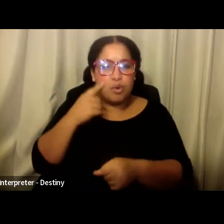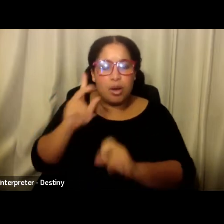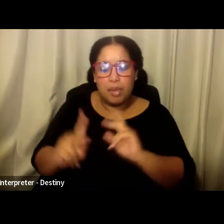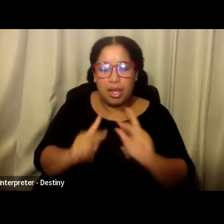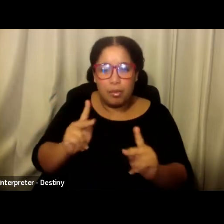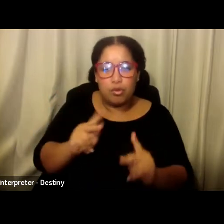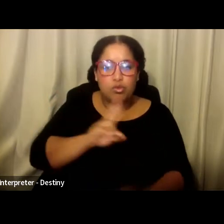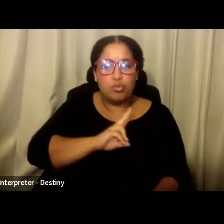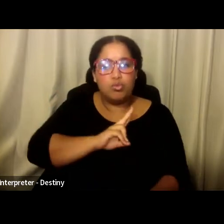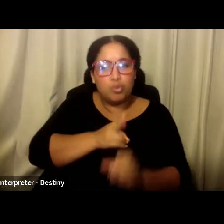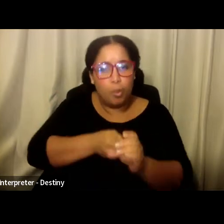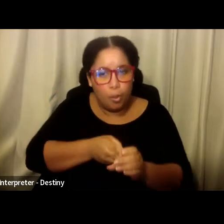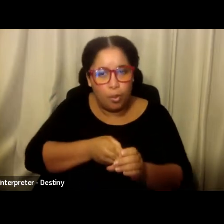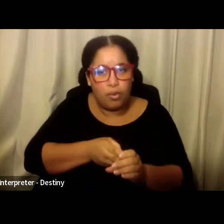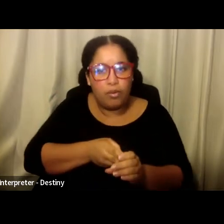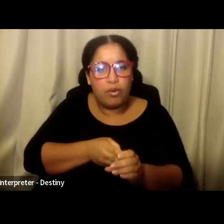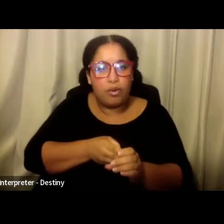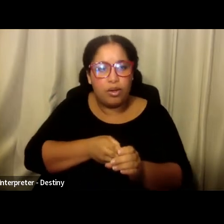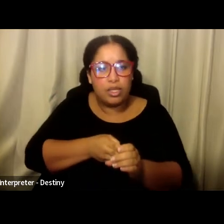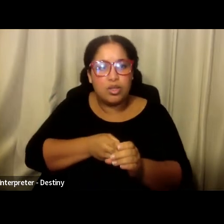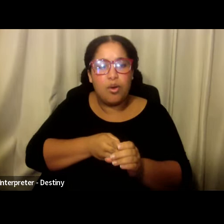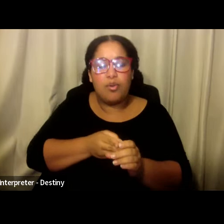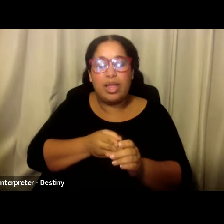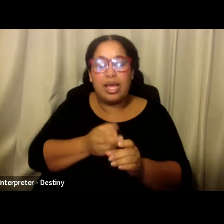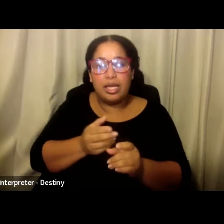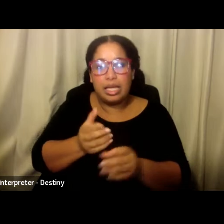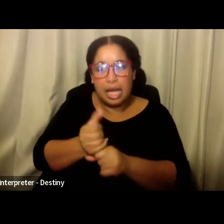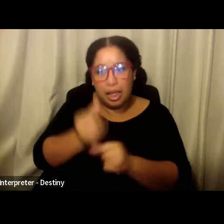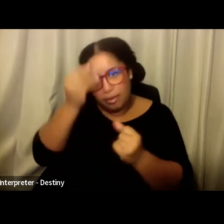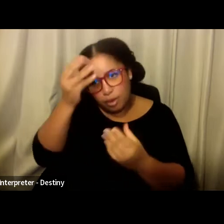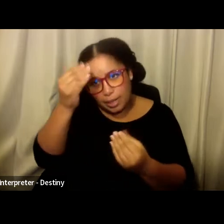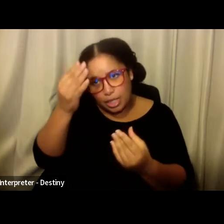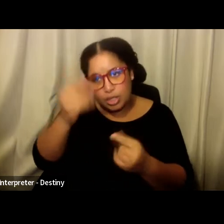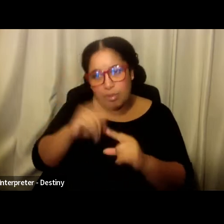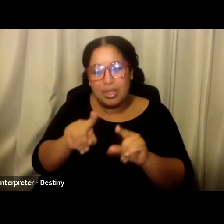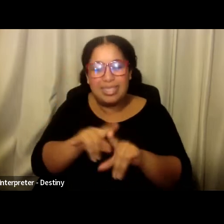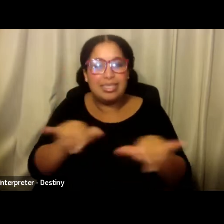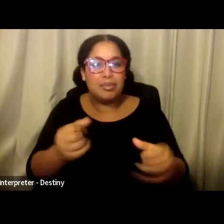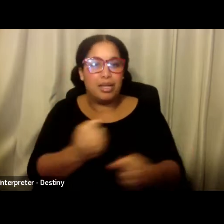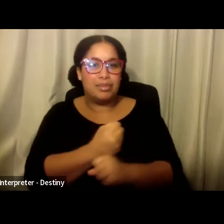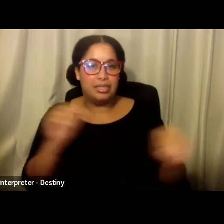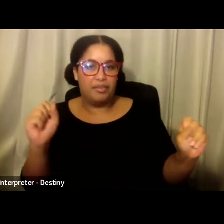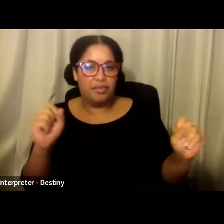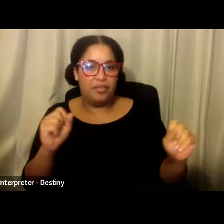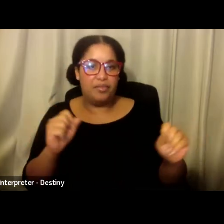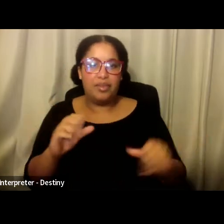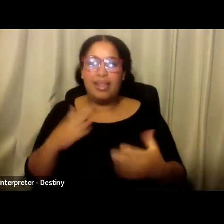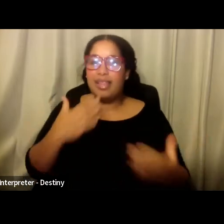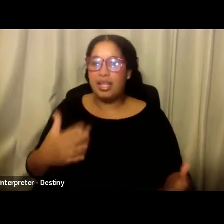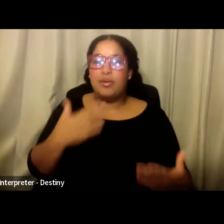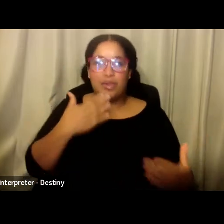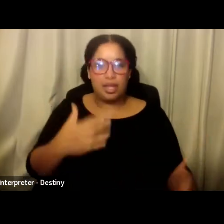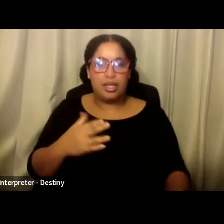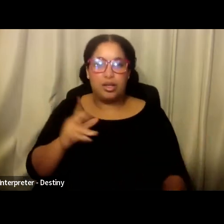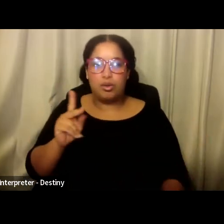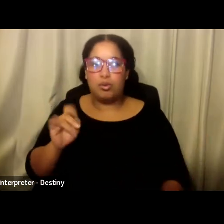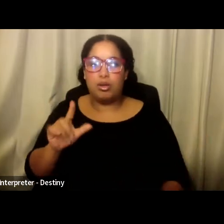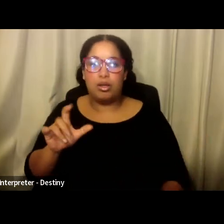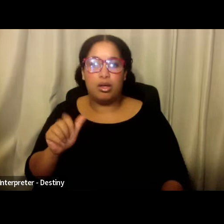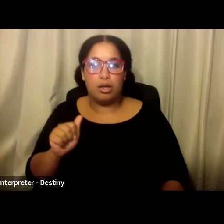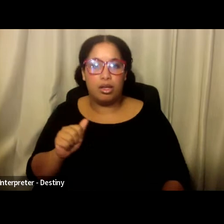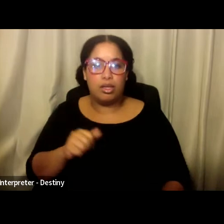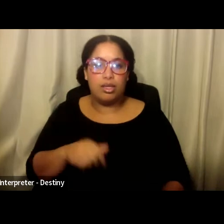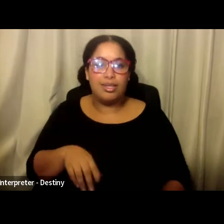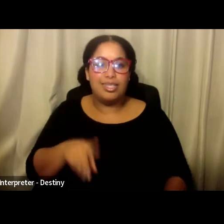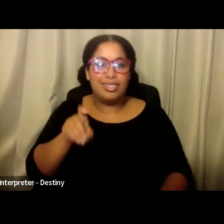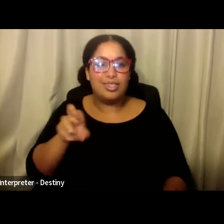to join and keep themselves informed, but also safe. Thank you. Thank you, Carla. Dr.